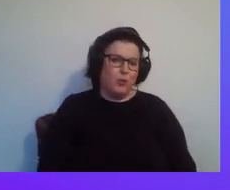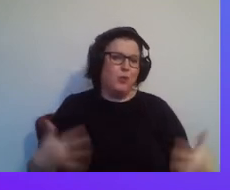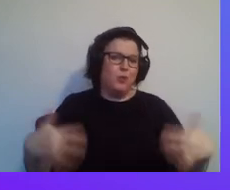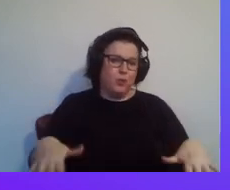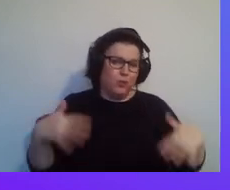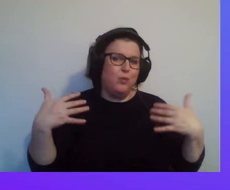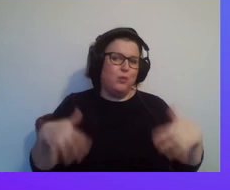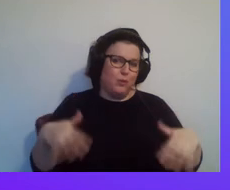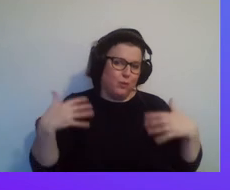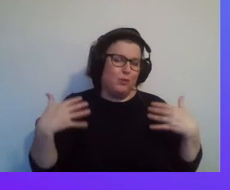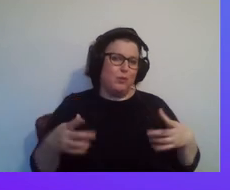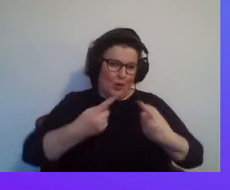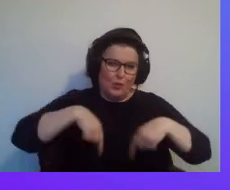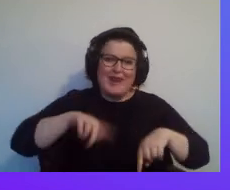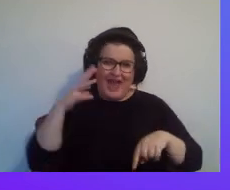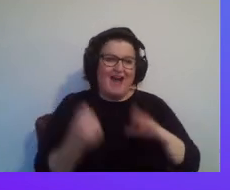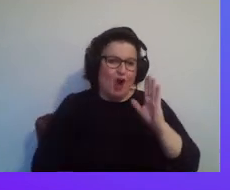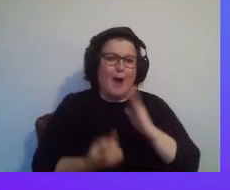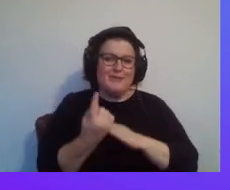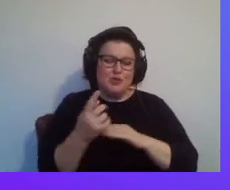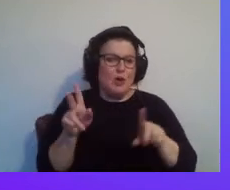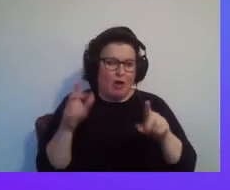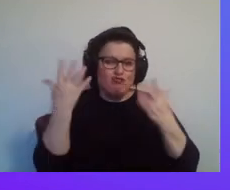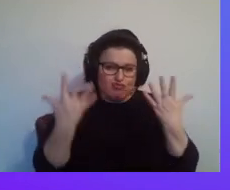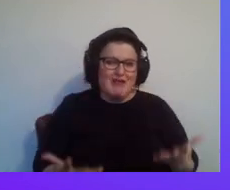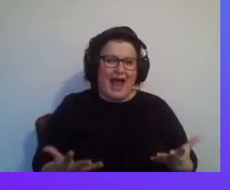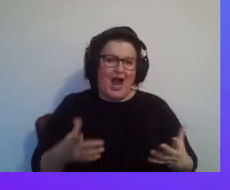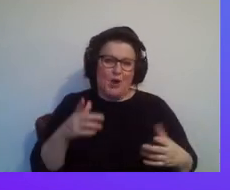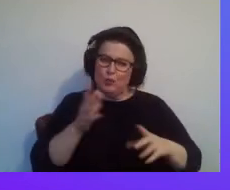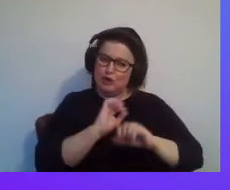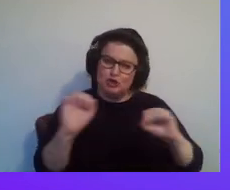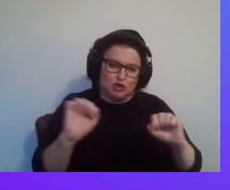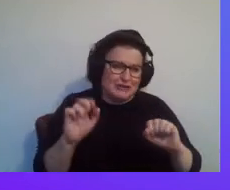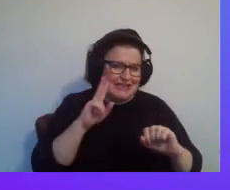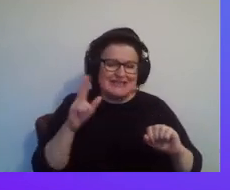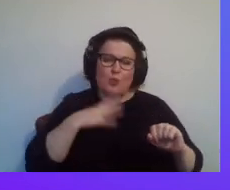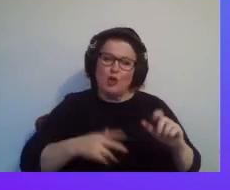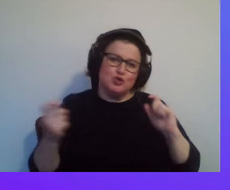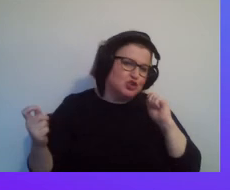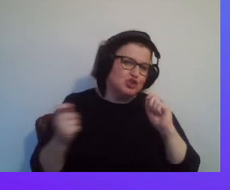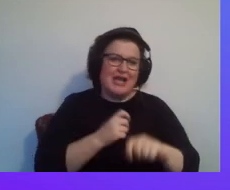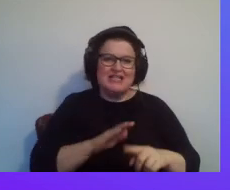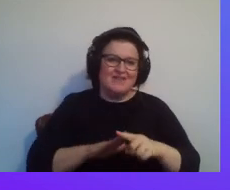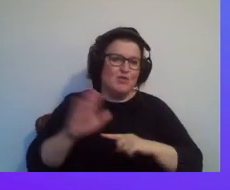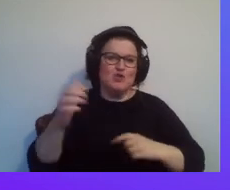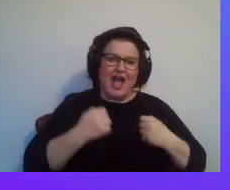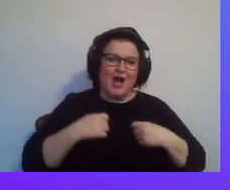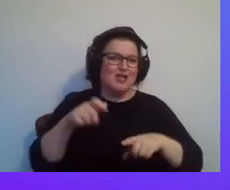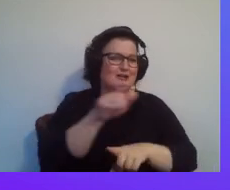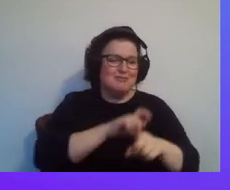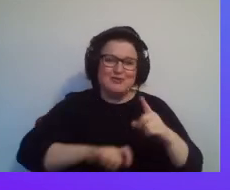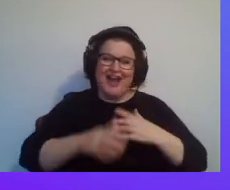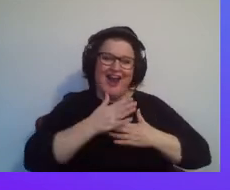seen before, not in my lifetime, I think, to truly change the future of our communities. But it's going to require, and I like that